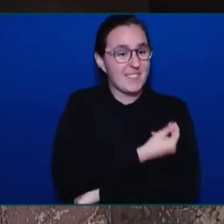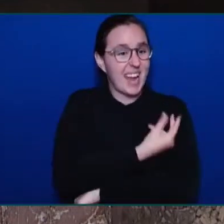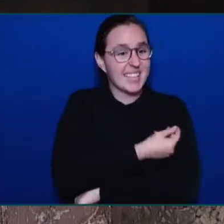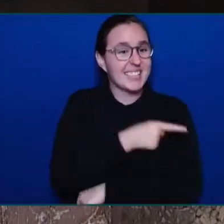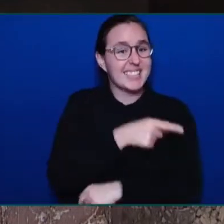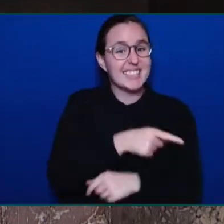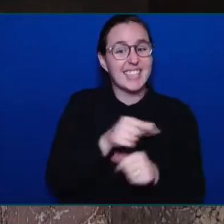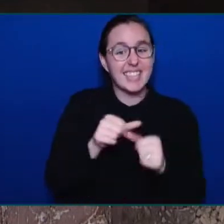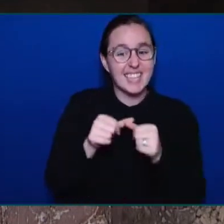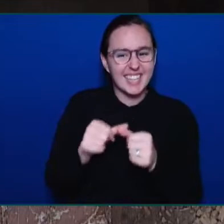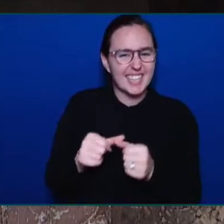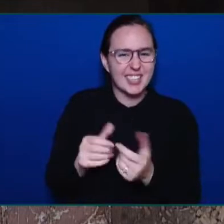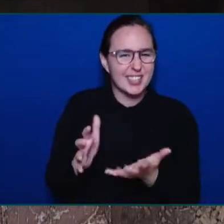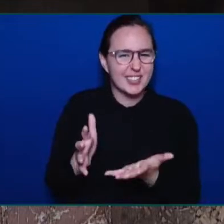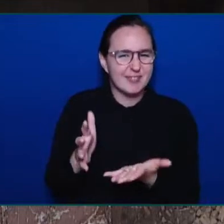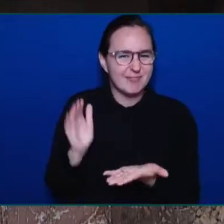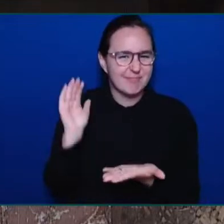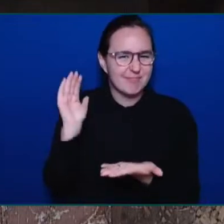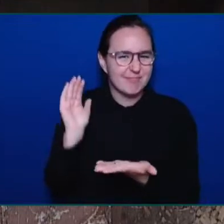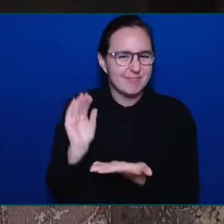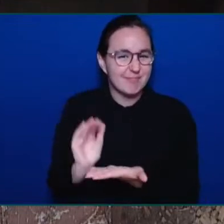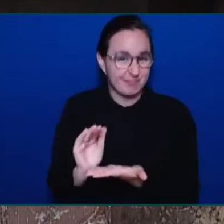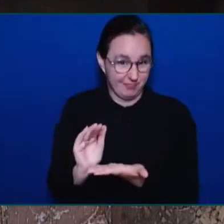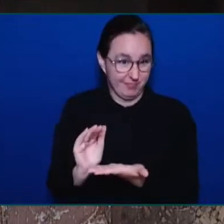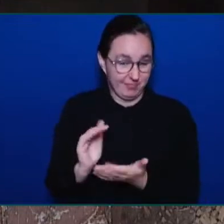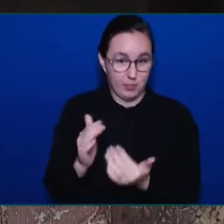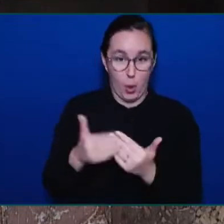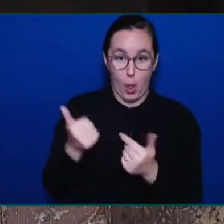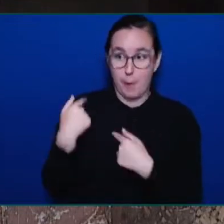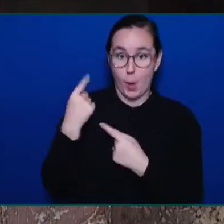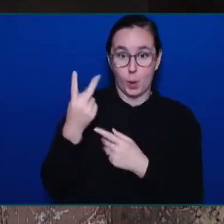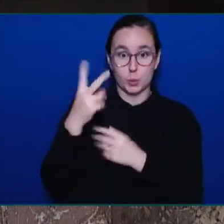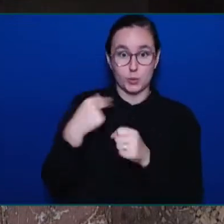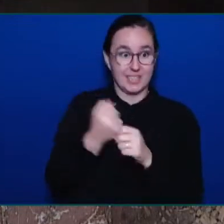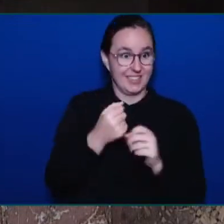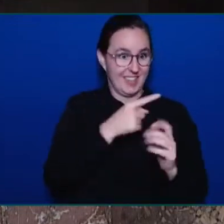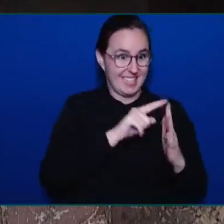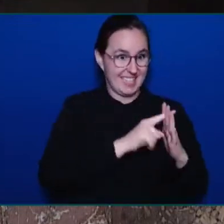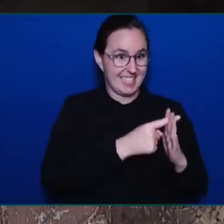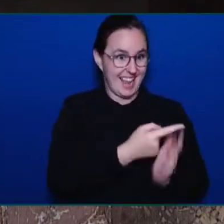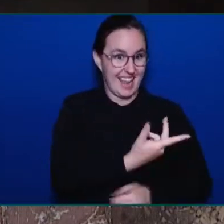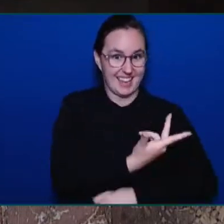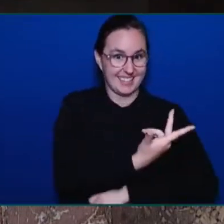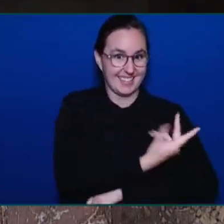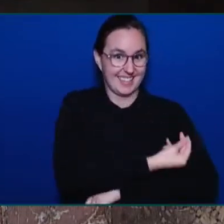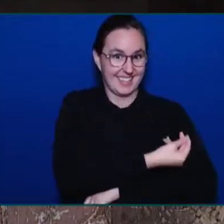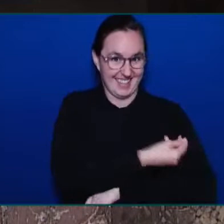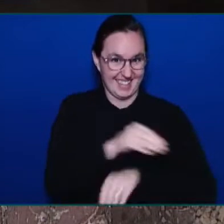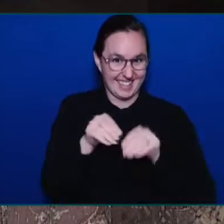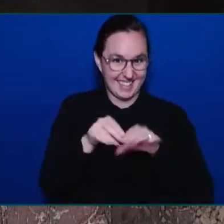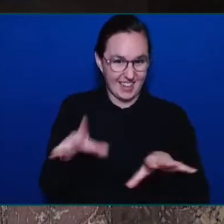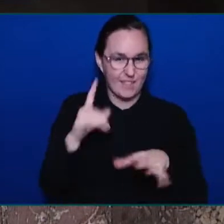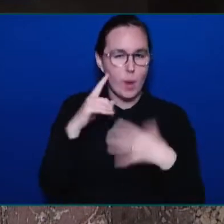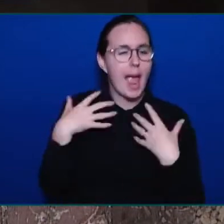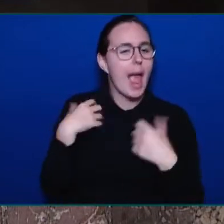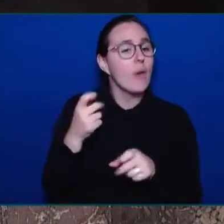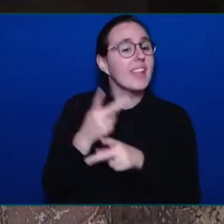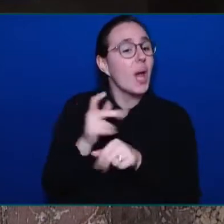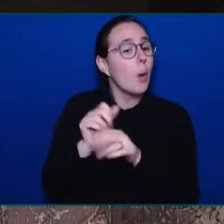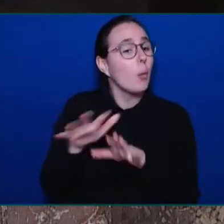2 years since the original series of COVID vaccine shots were administered to healthcare workers in BC. From my discussion with